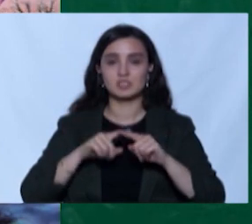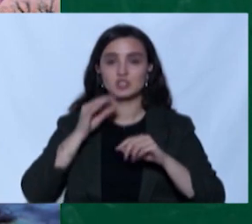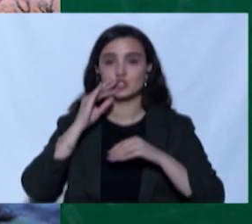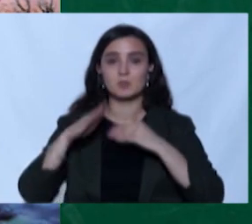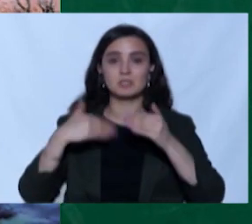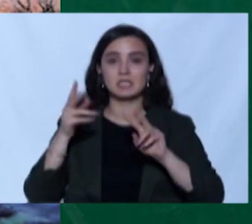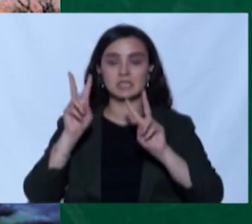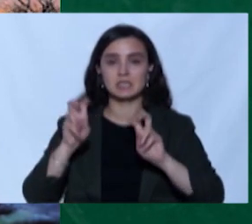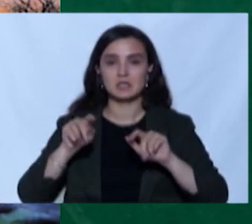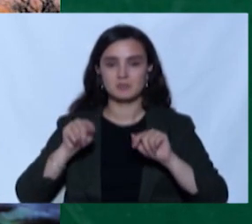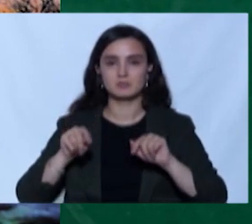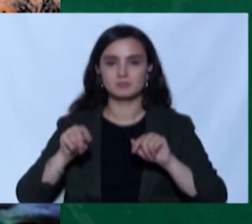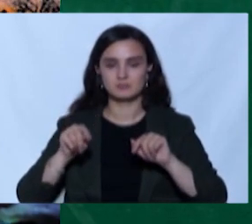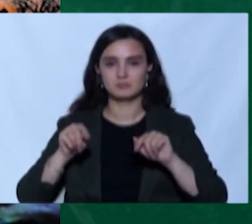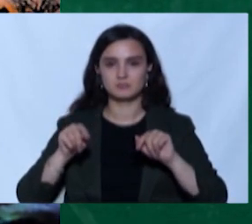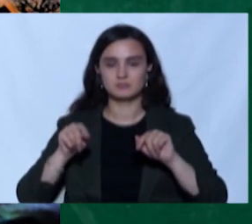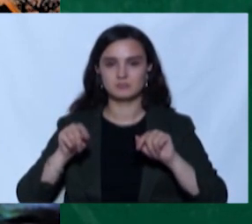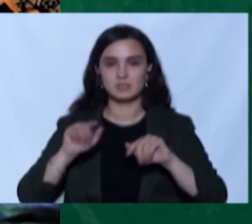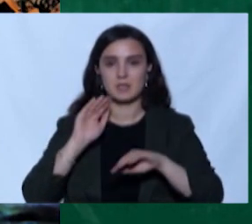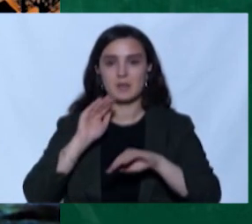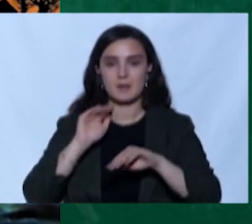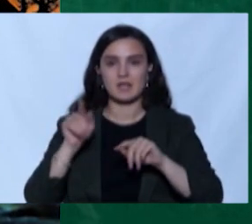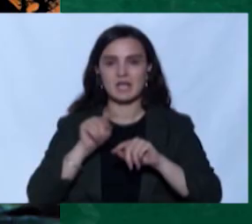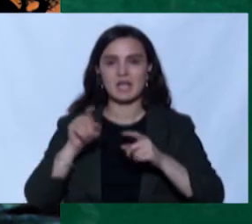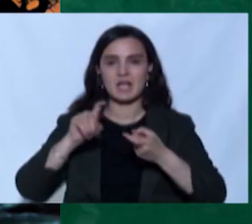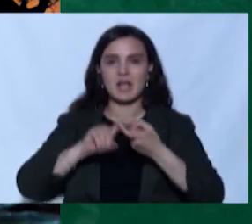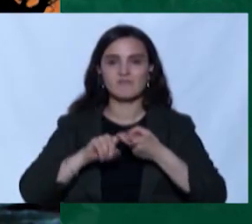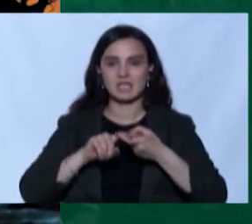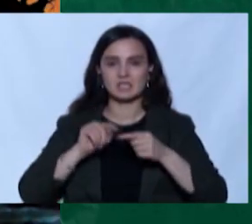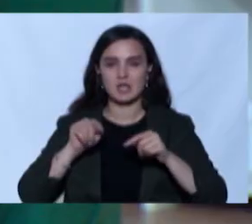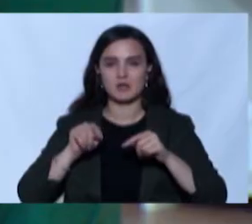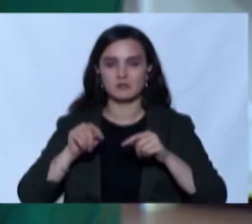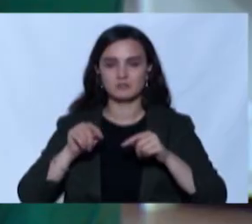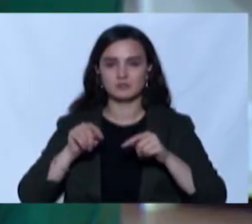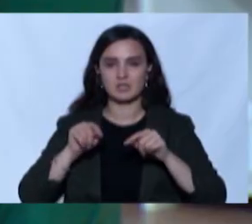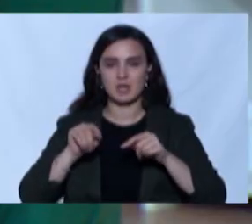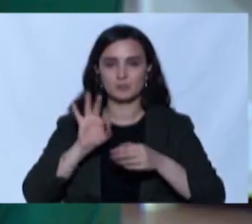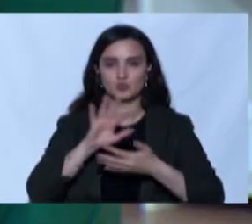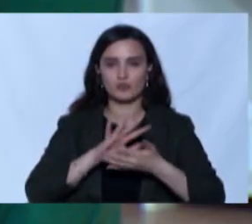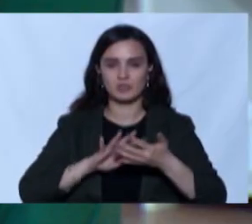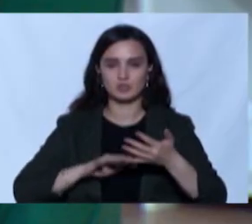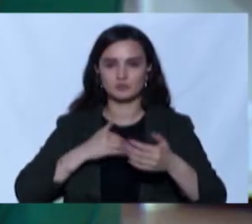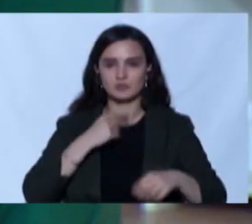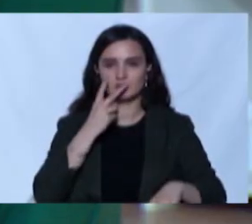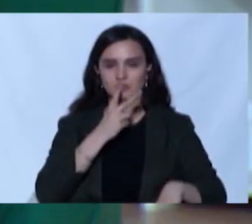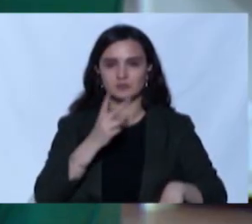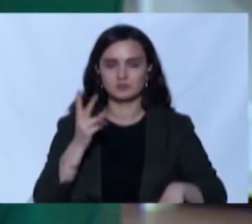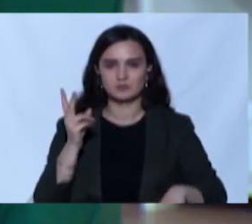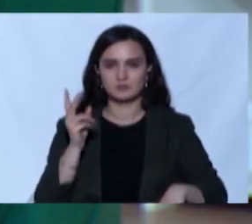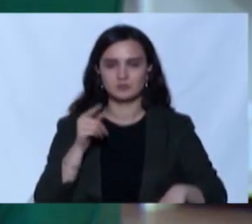topic, which is the incredible impact of this novel. And, you know, we've seen various